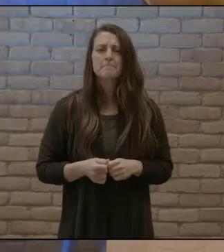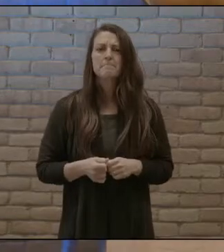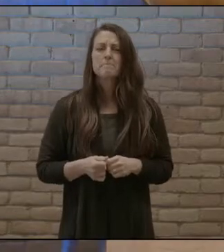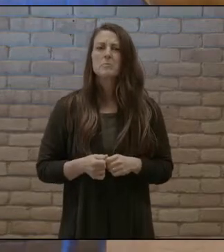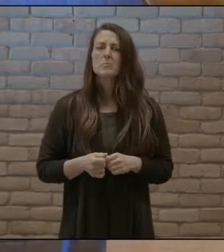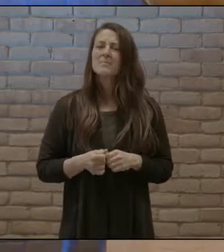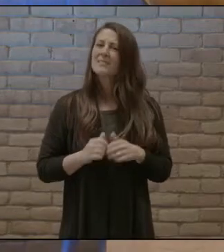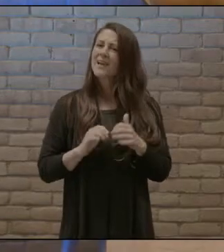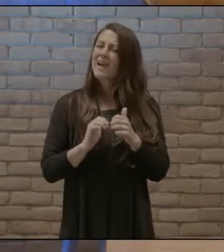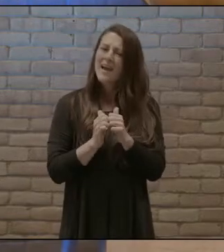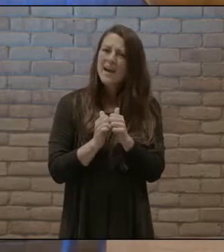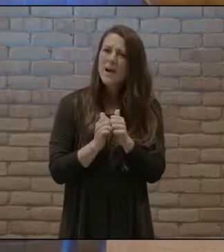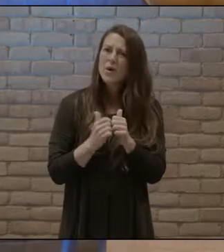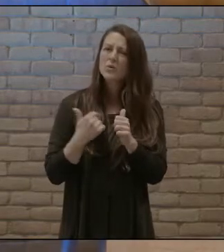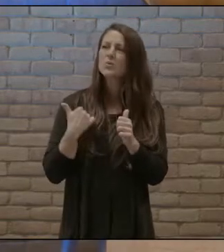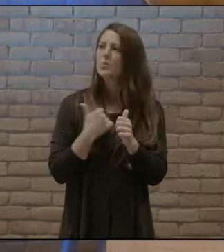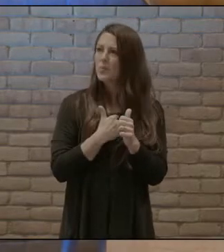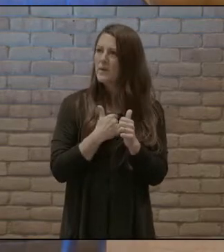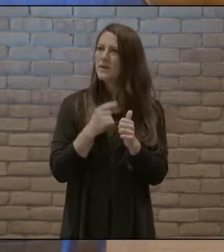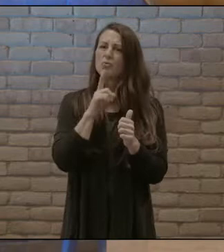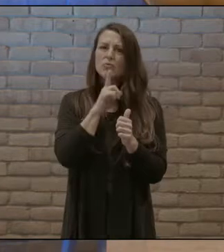How do we lean into this?